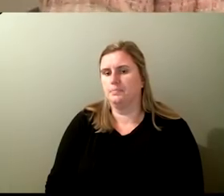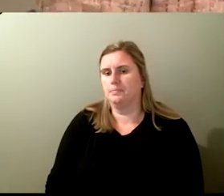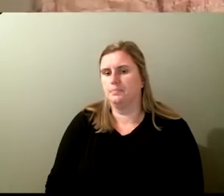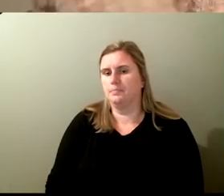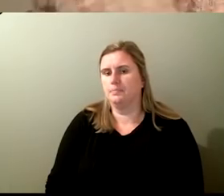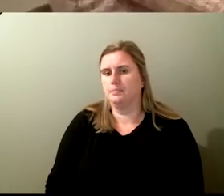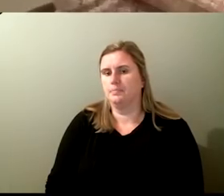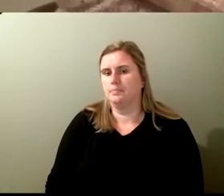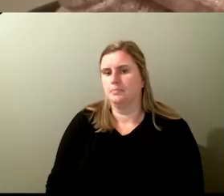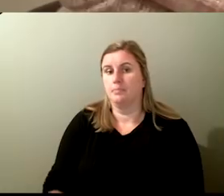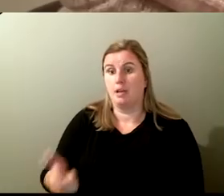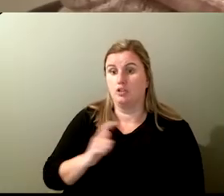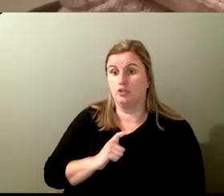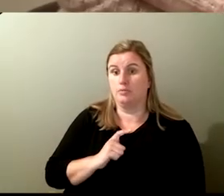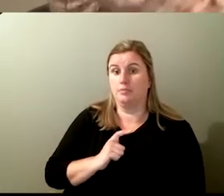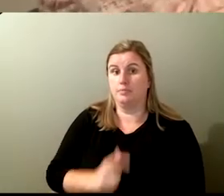My turn.